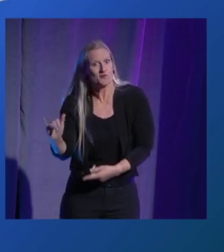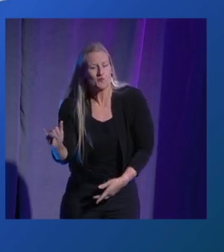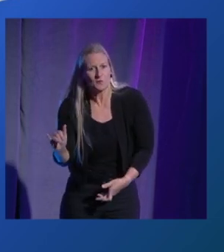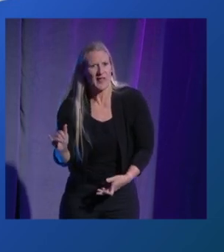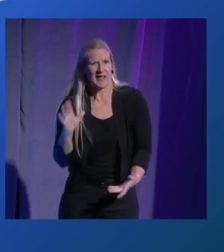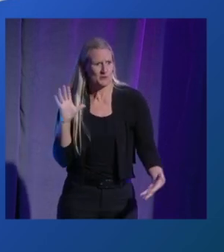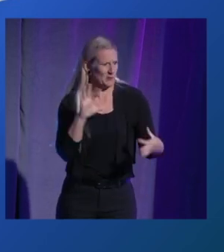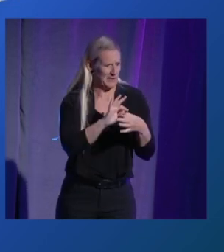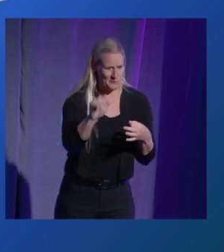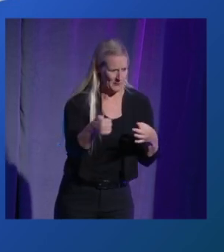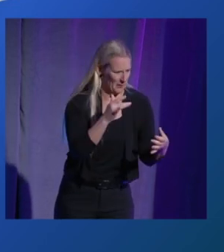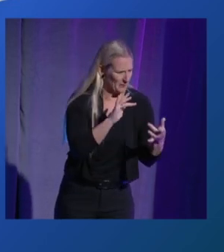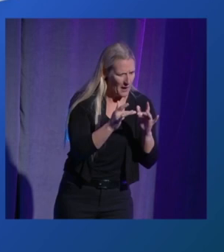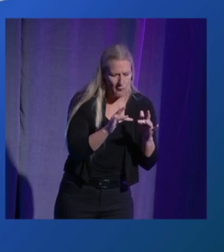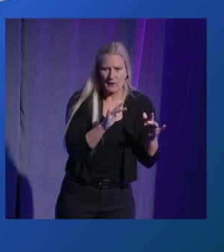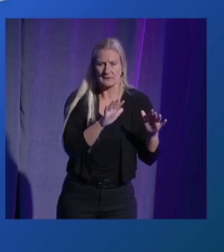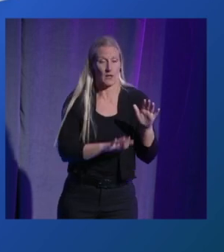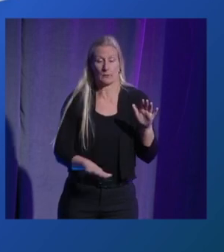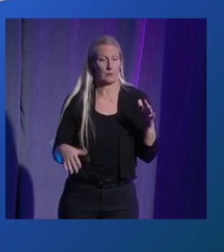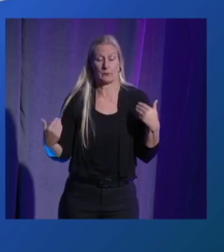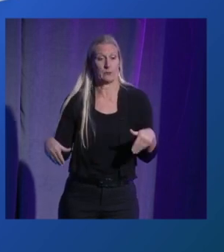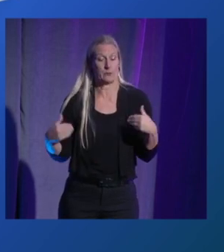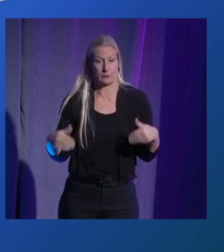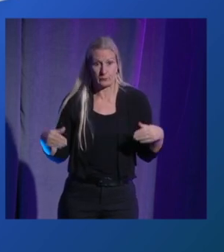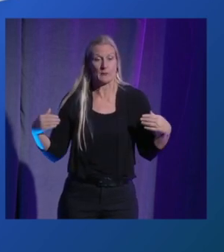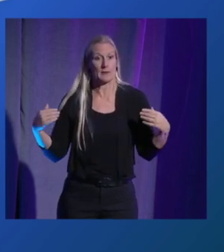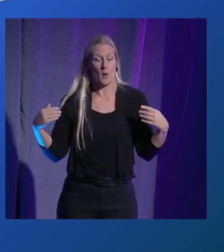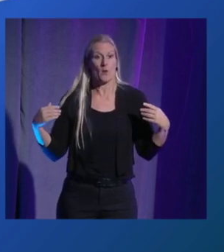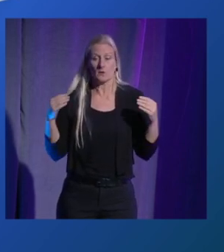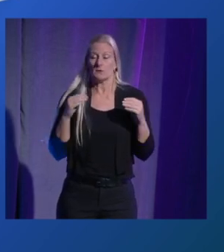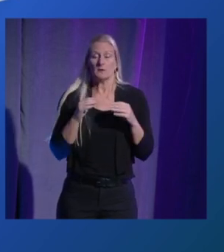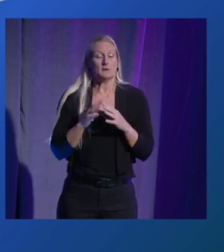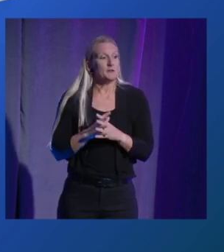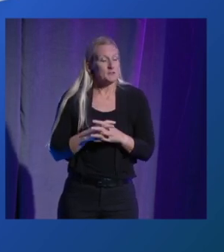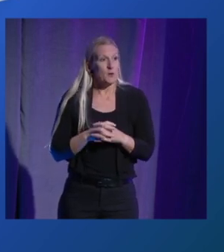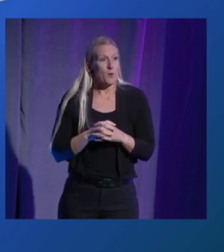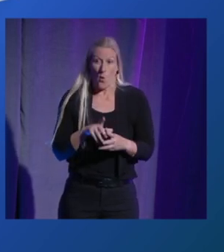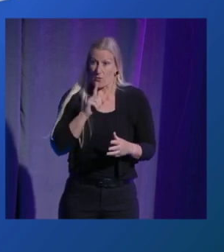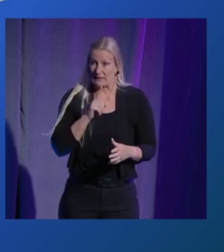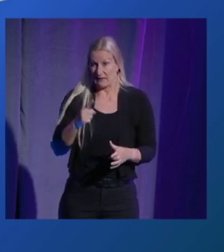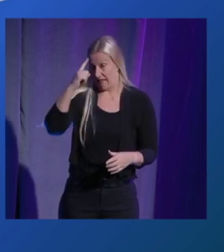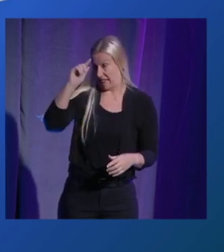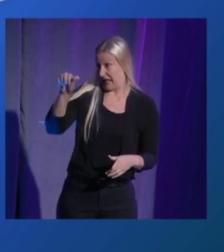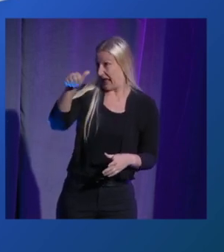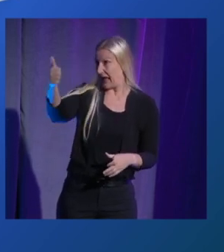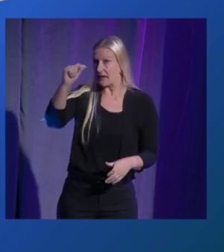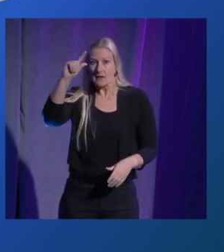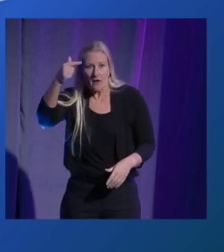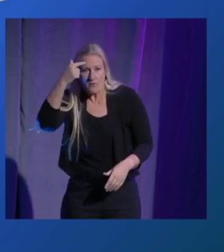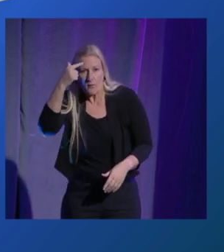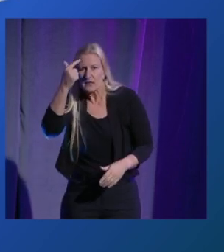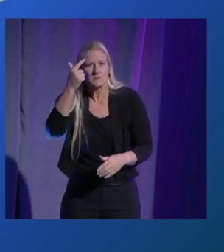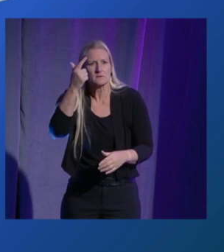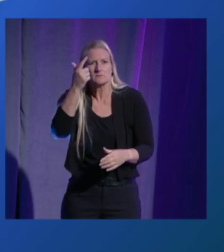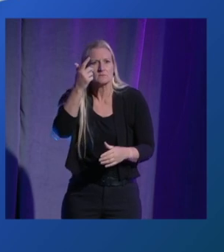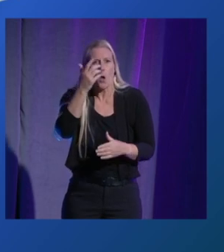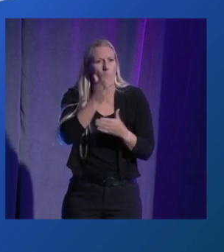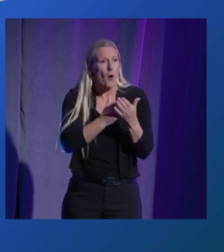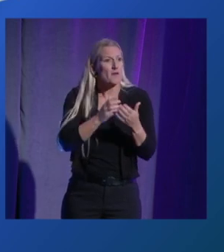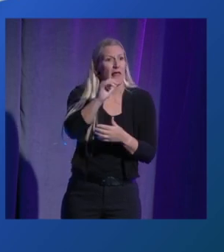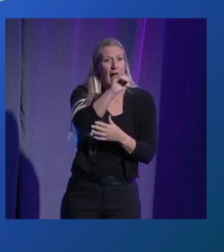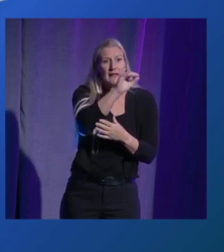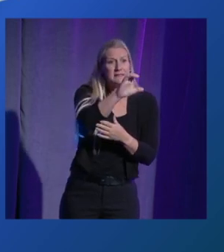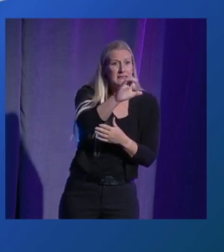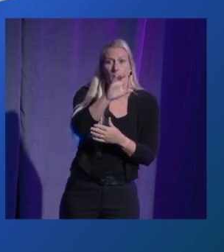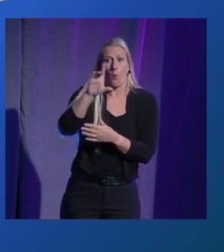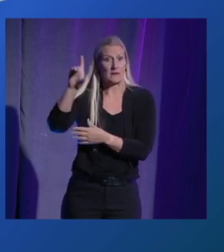um more to the core of your question though Mark in that is I think any government any part of the IC or DOD needs to be